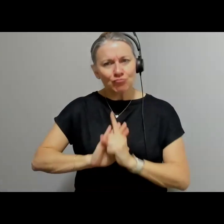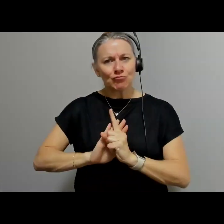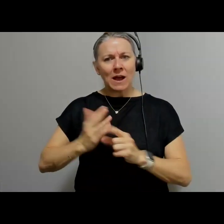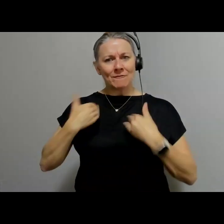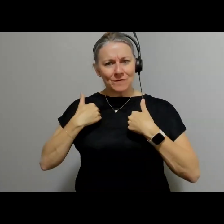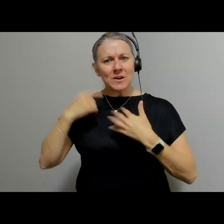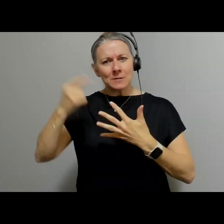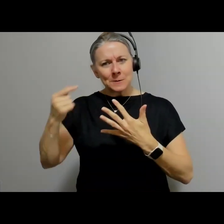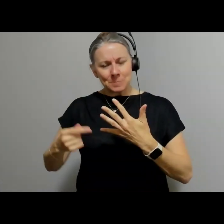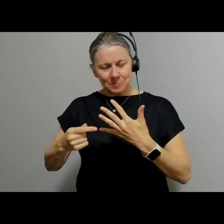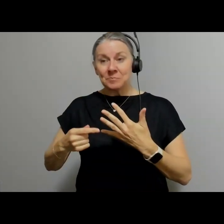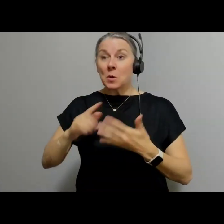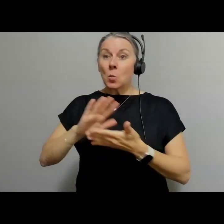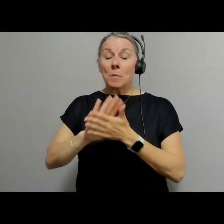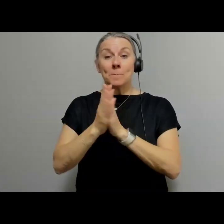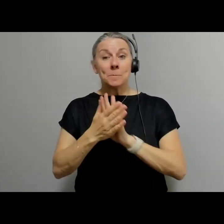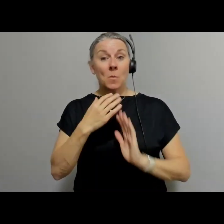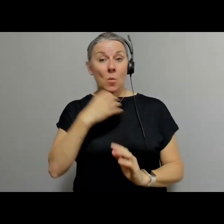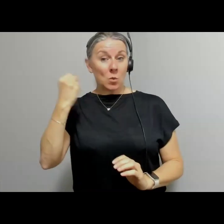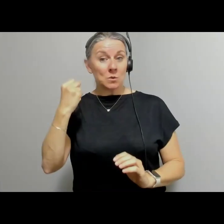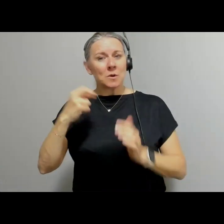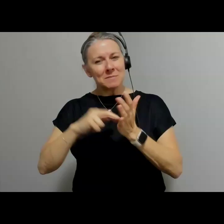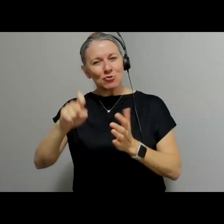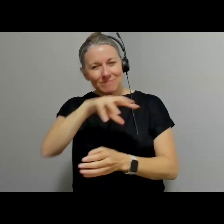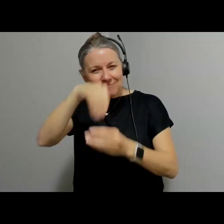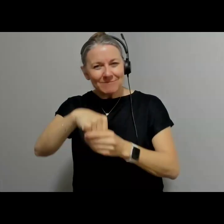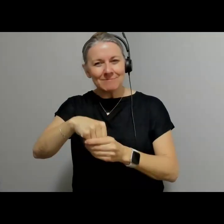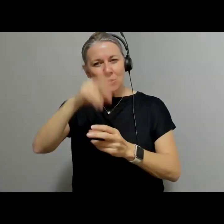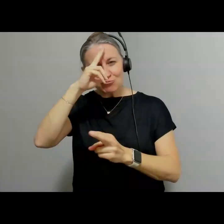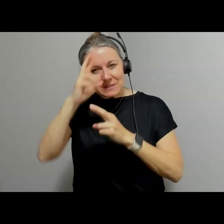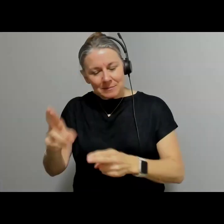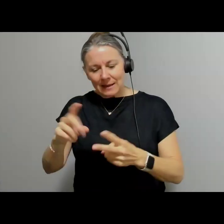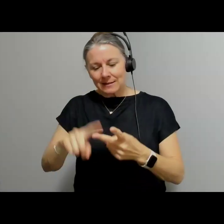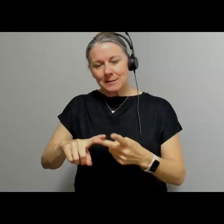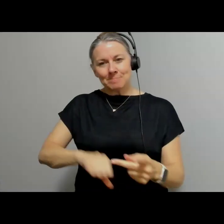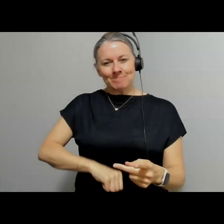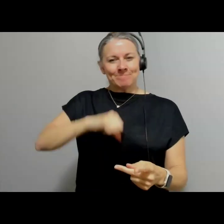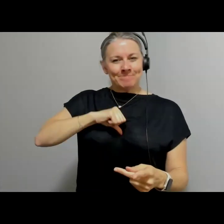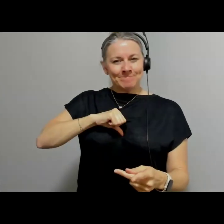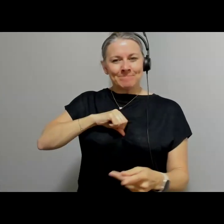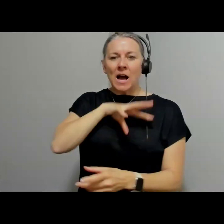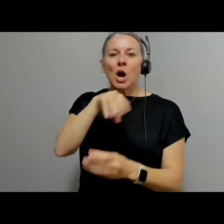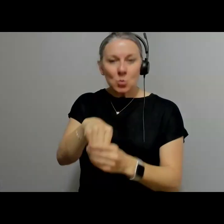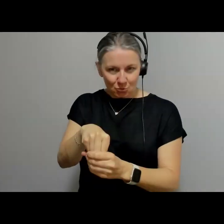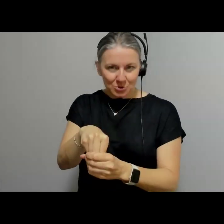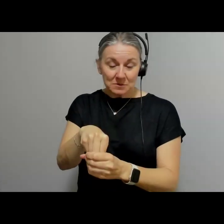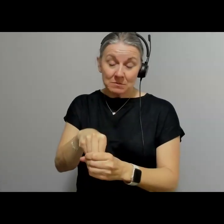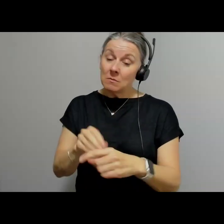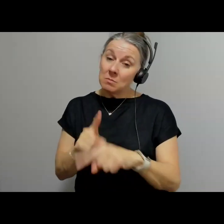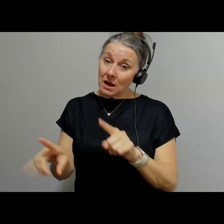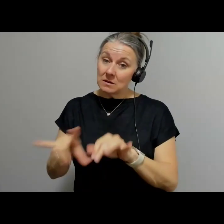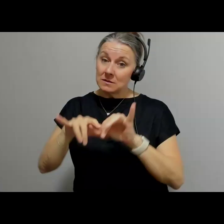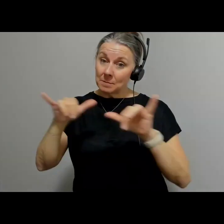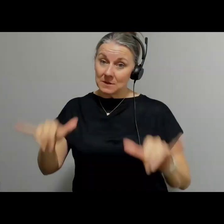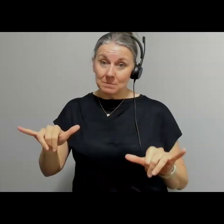with dignity, respect, and inclusion. And at the same time, we must face an important truth,